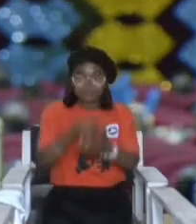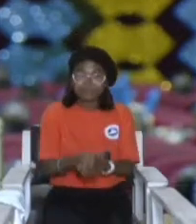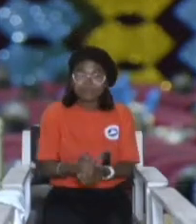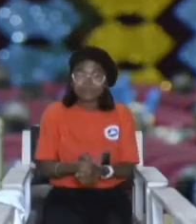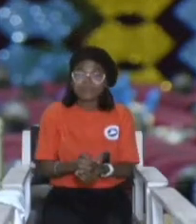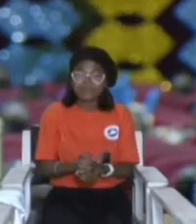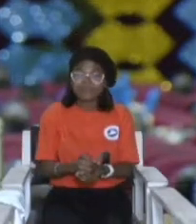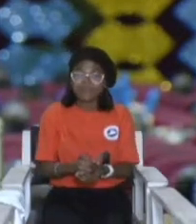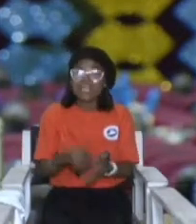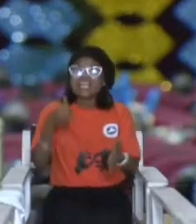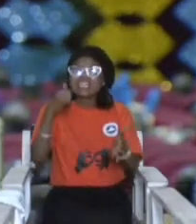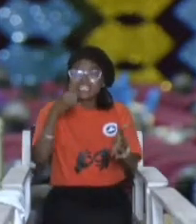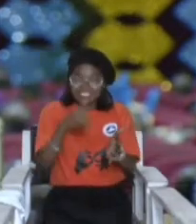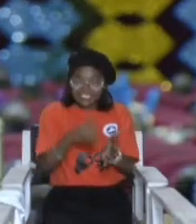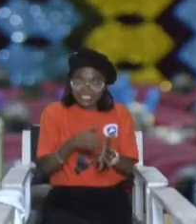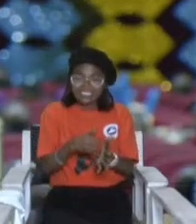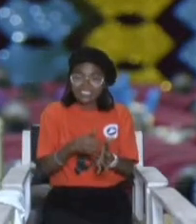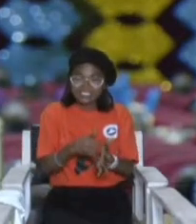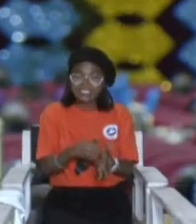It typifies divinity.